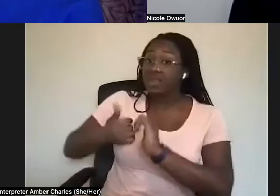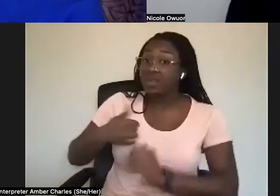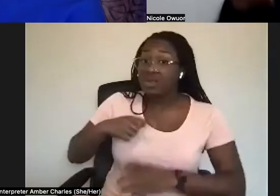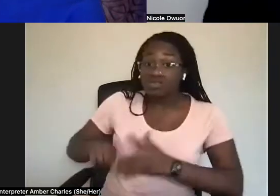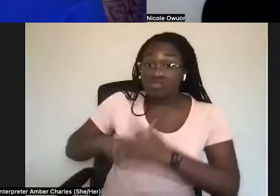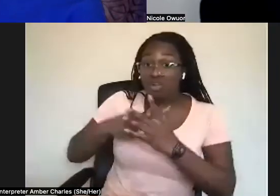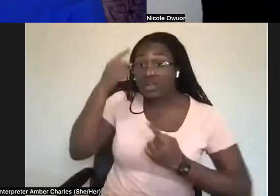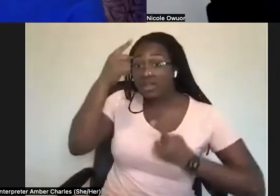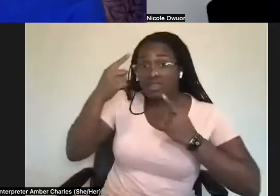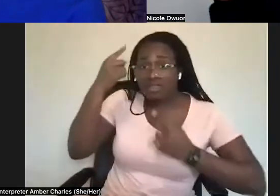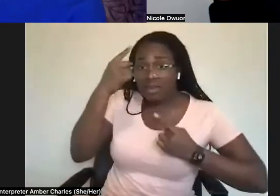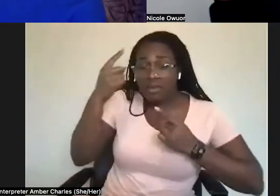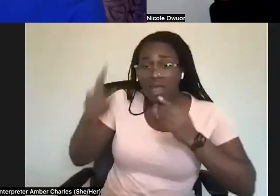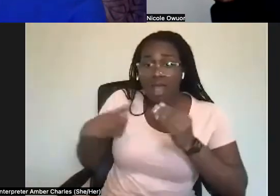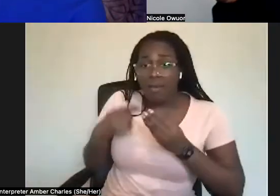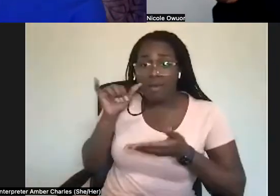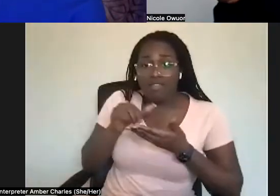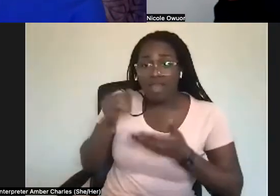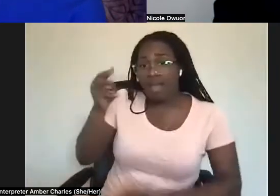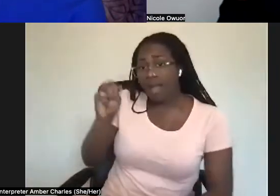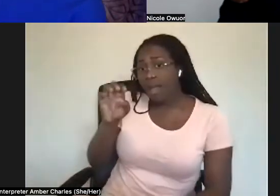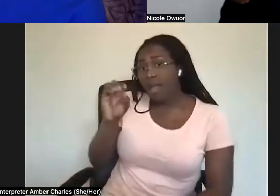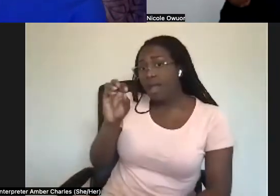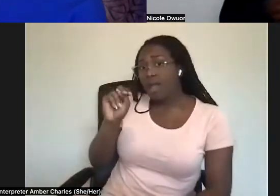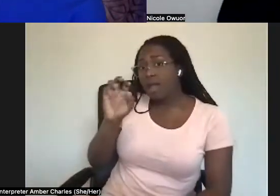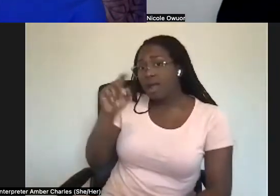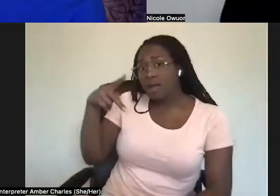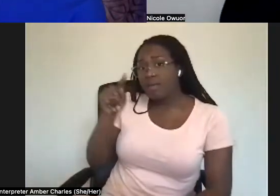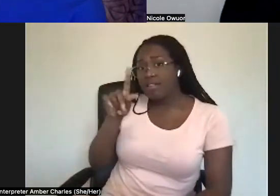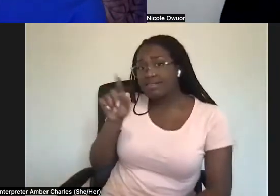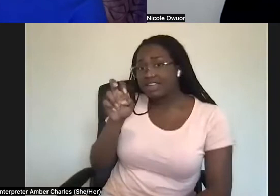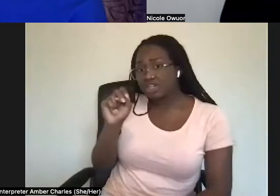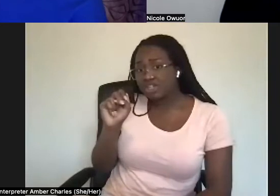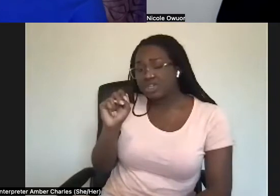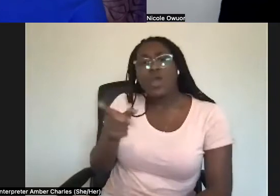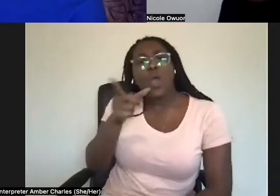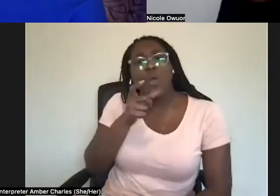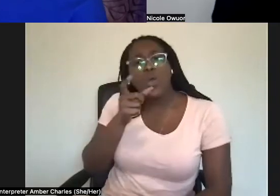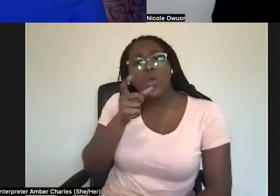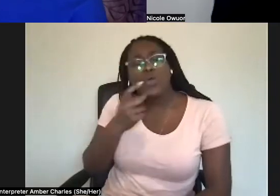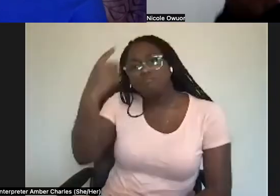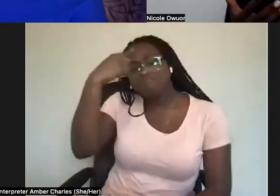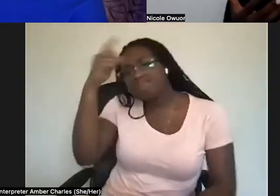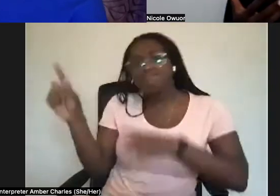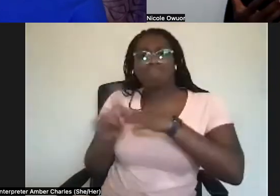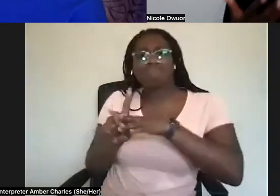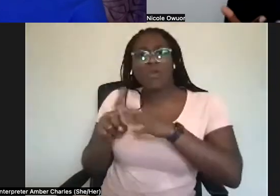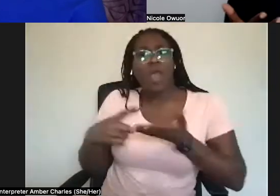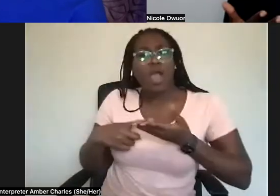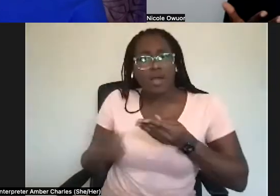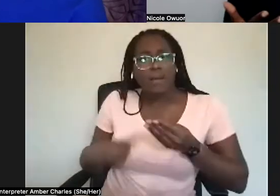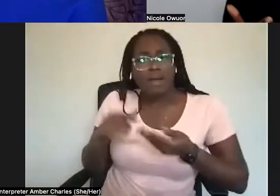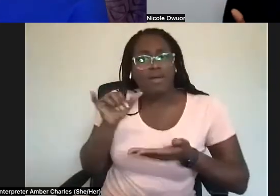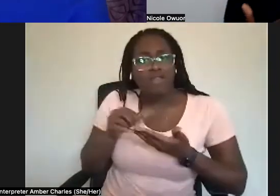about even that monopolization was who came to my mind when I started thinking about